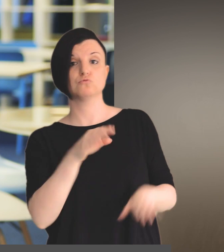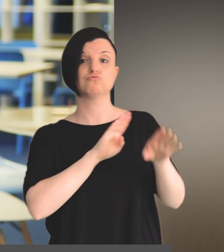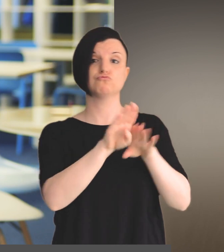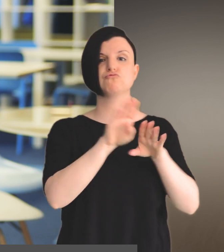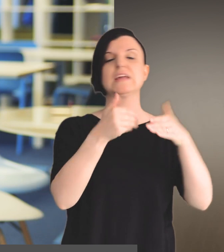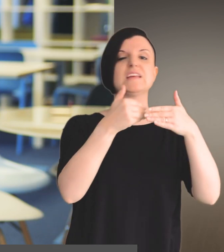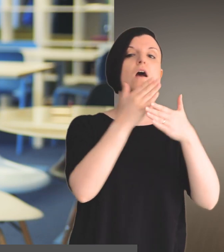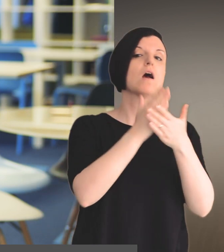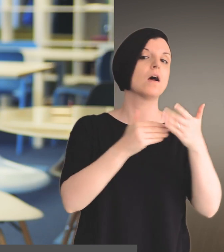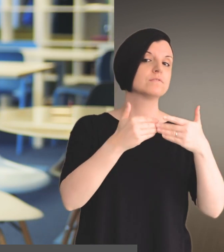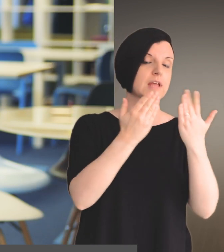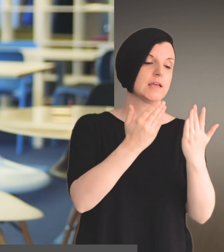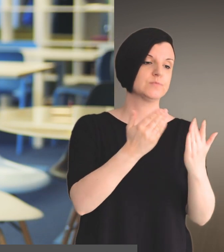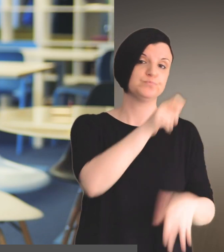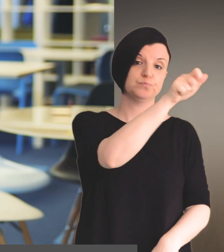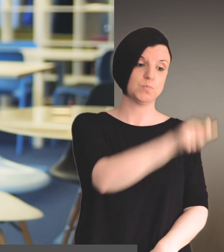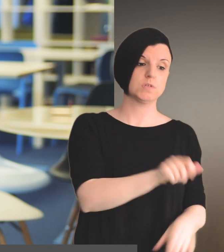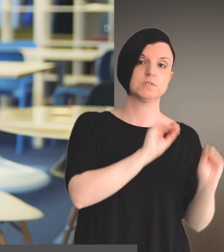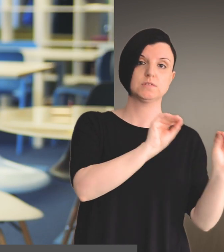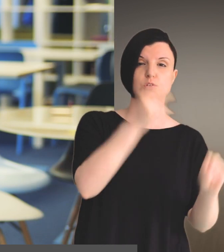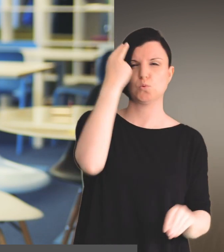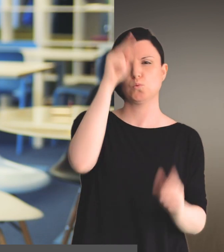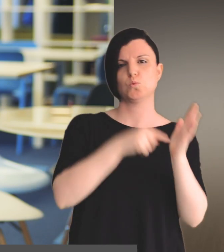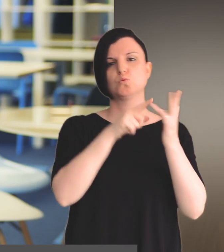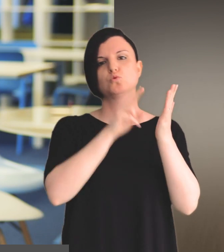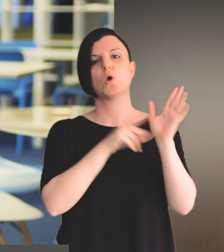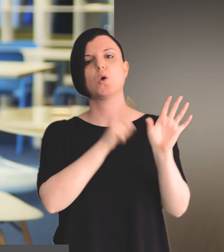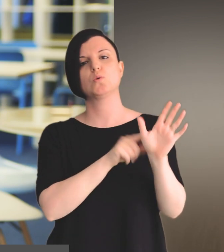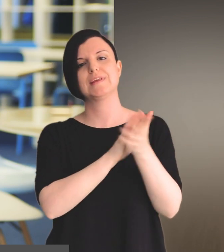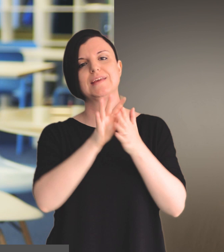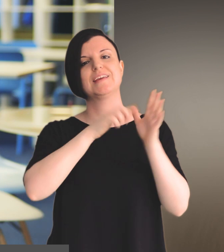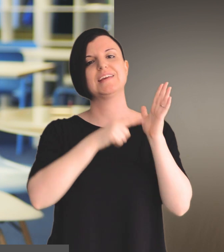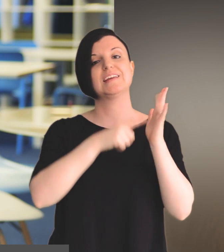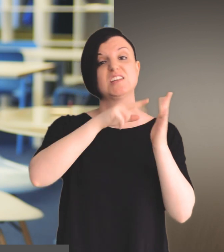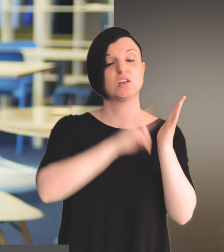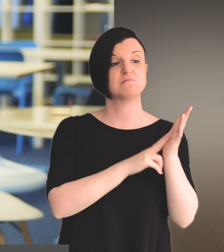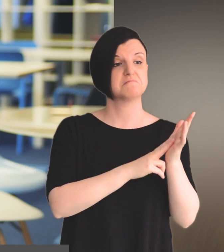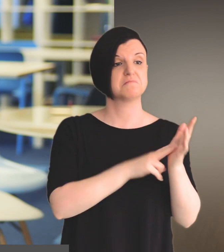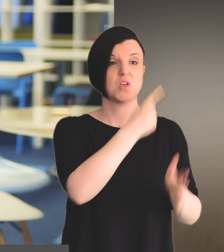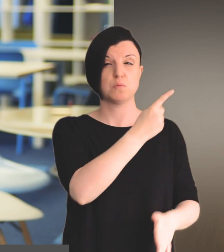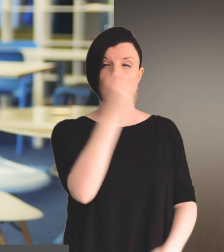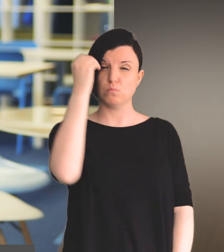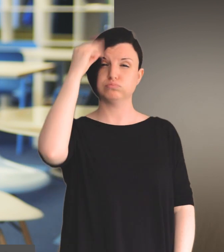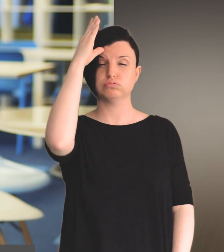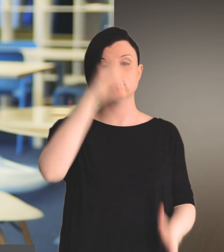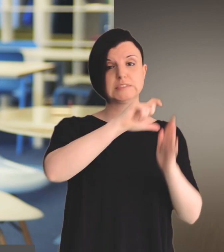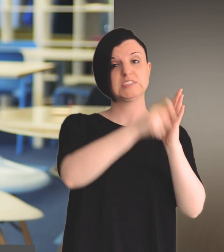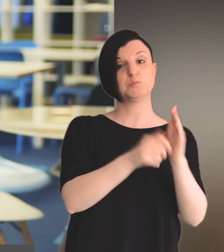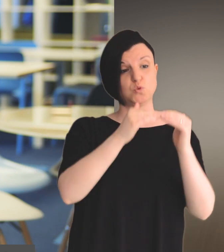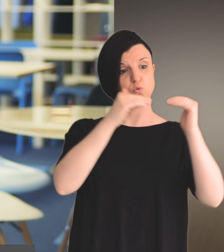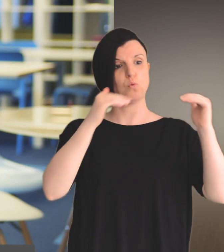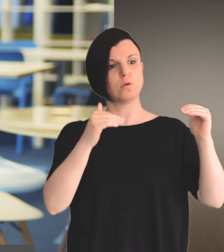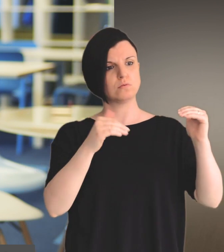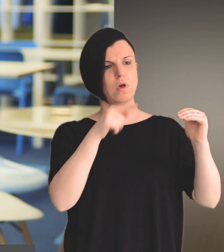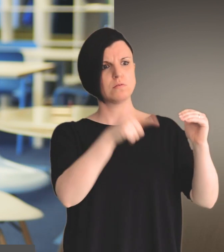this half-a-day training with Tony Heaton, who's a specialist in delivering disability equality training, and that was